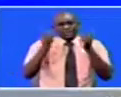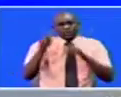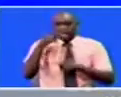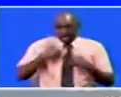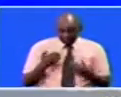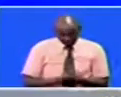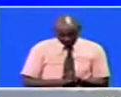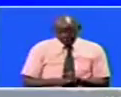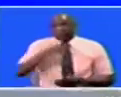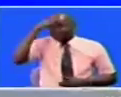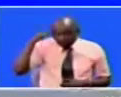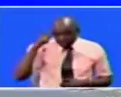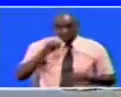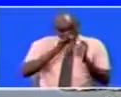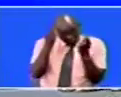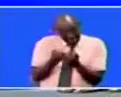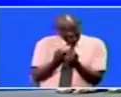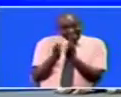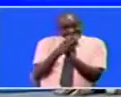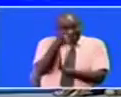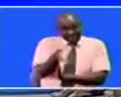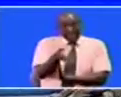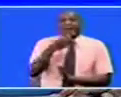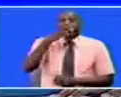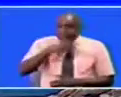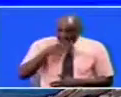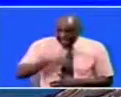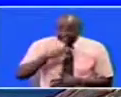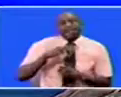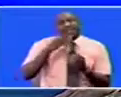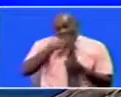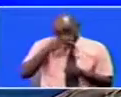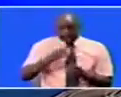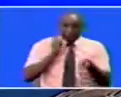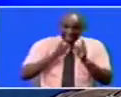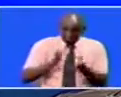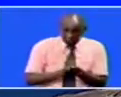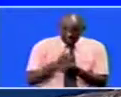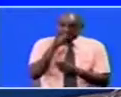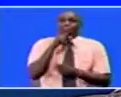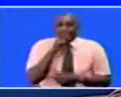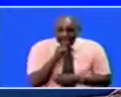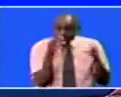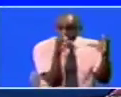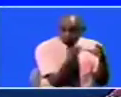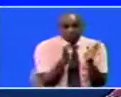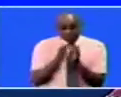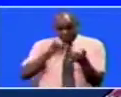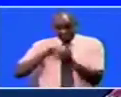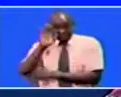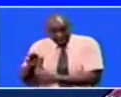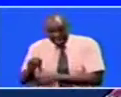night because it was a family affair at the Paris Marathon after Paul Lonyangata won the men's race while his wife